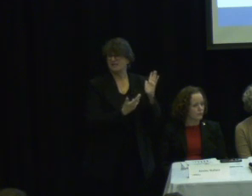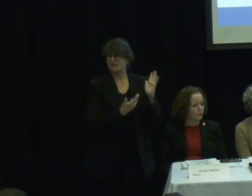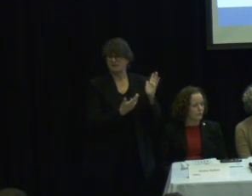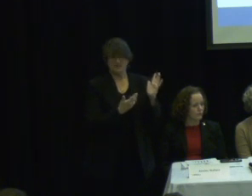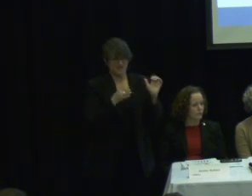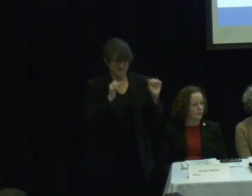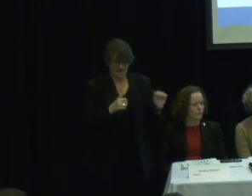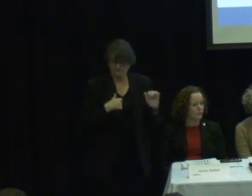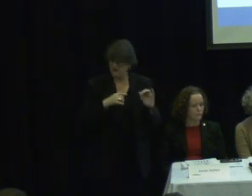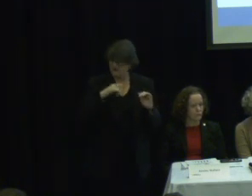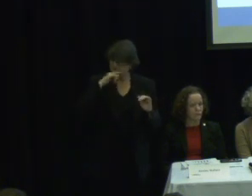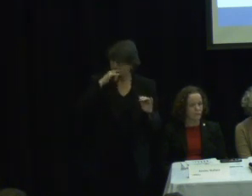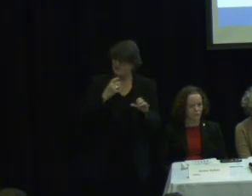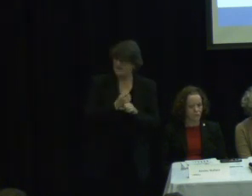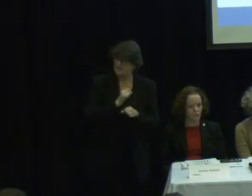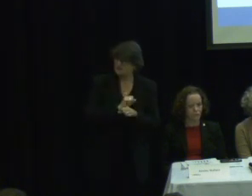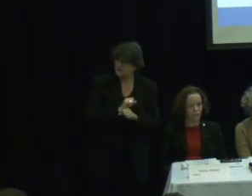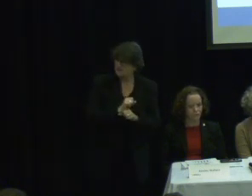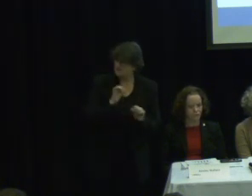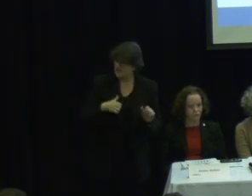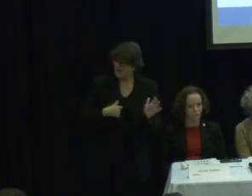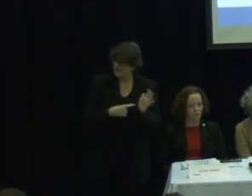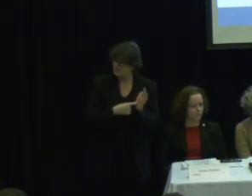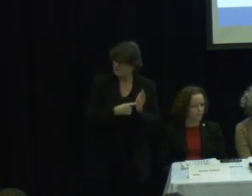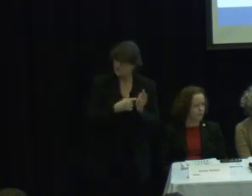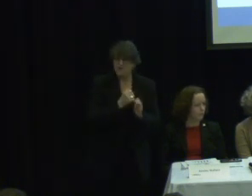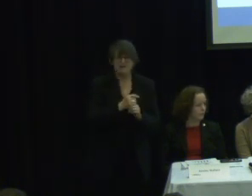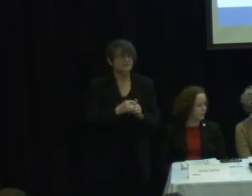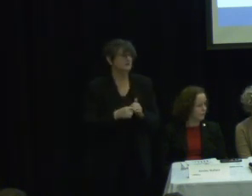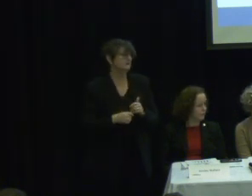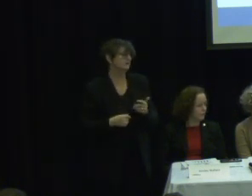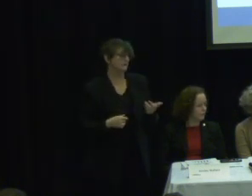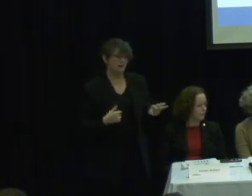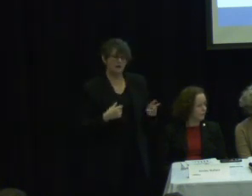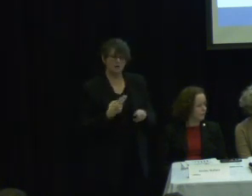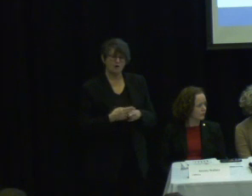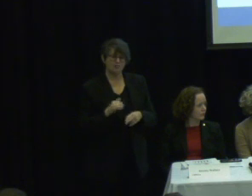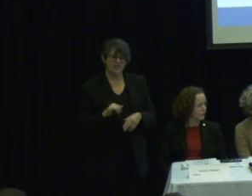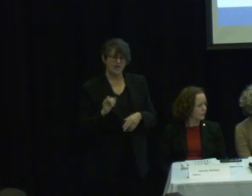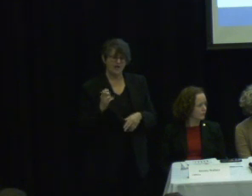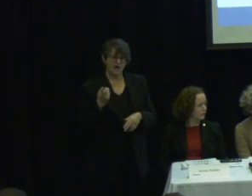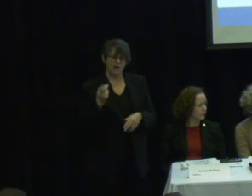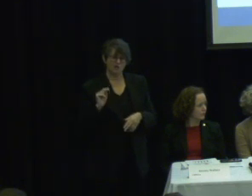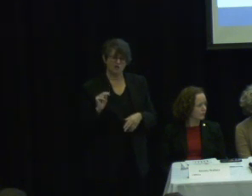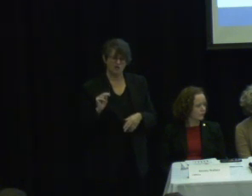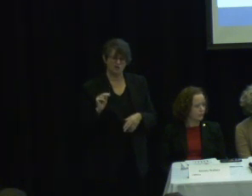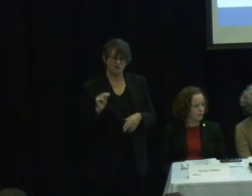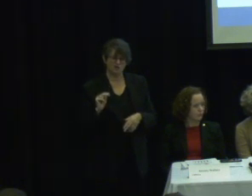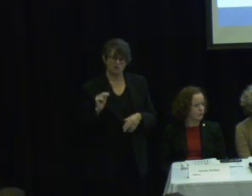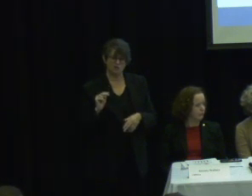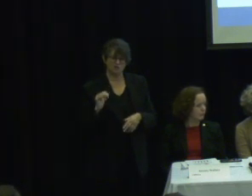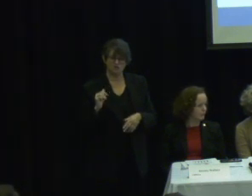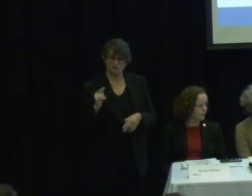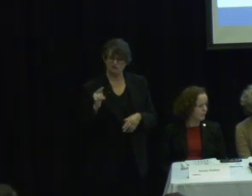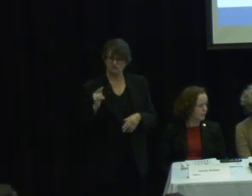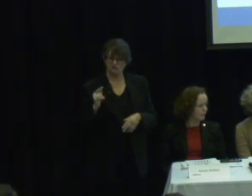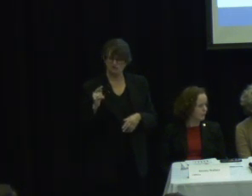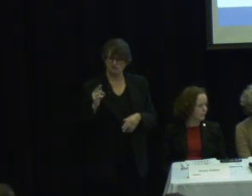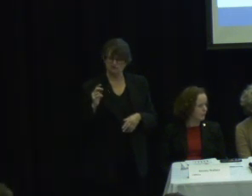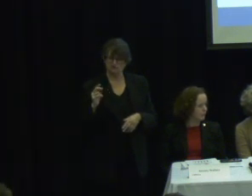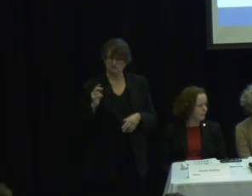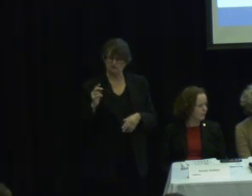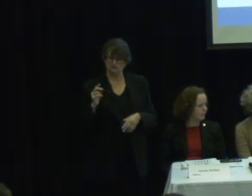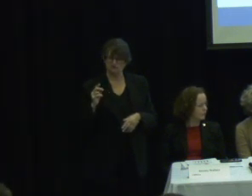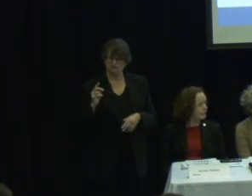Can I afford this? And is it a quality place, what I call the iron triangle, right? And I think we can win on every piece of that iron triangle. We